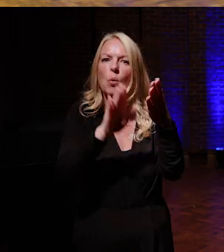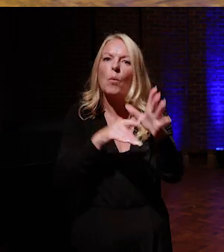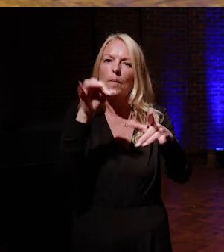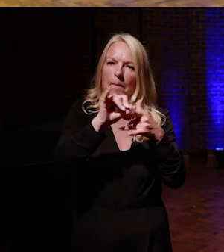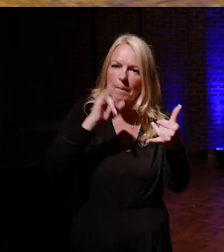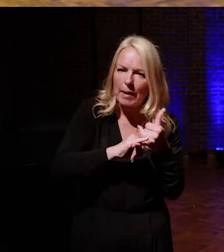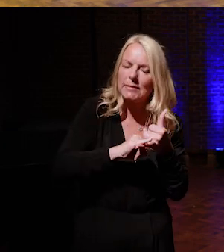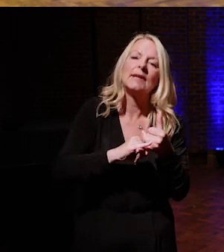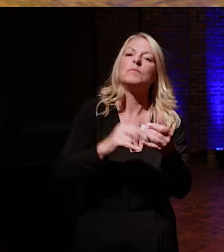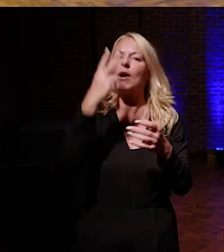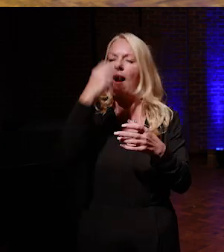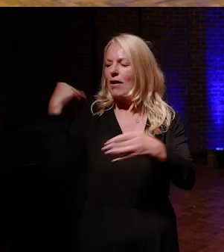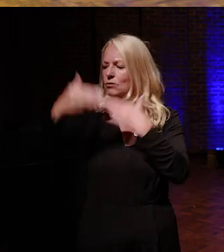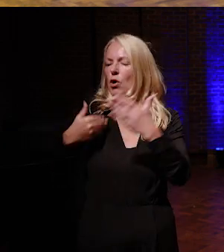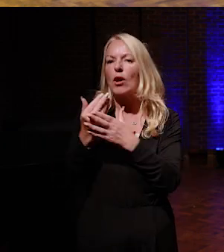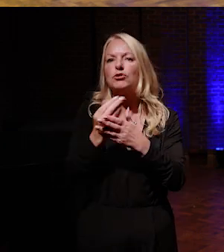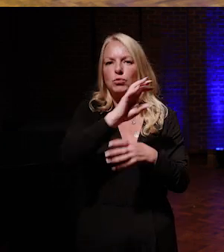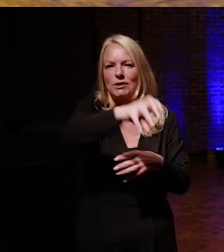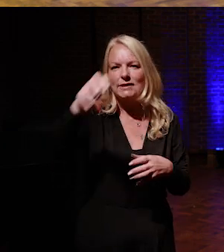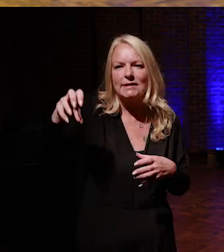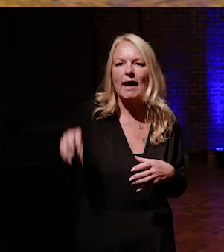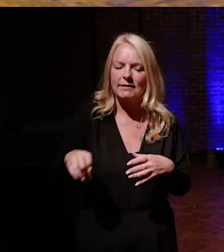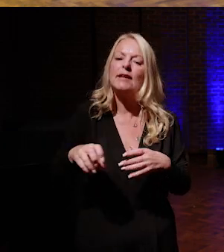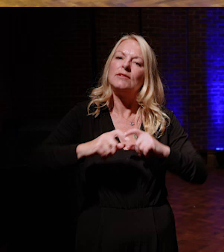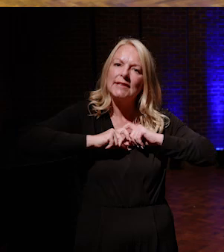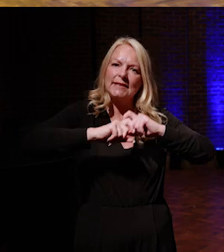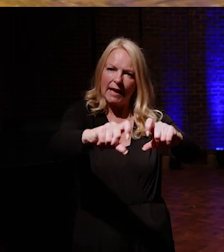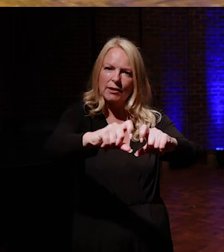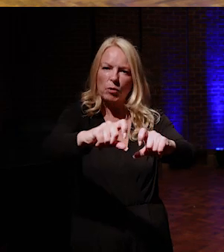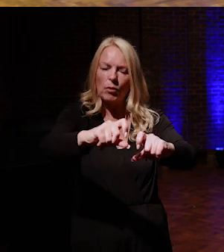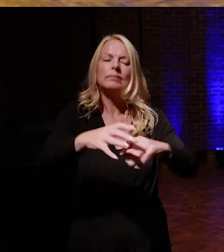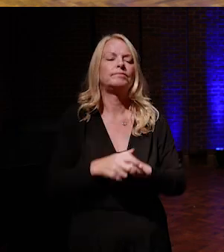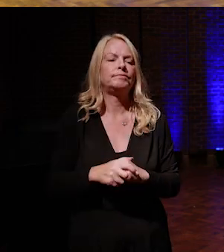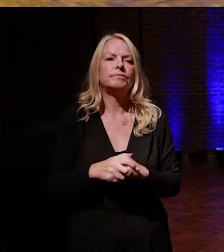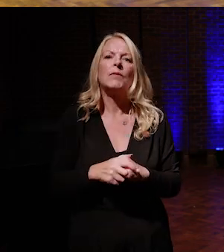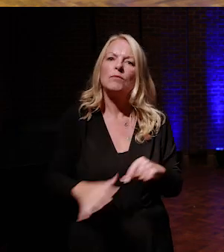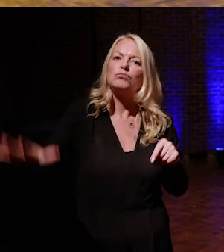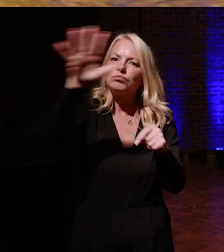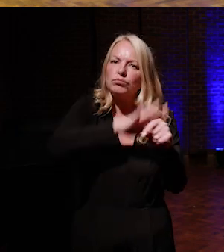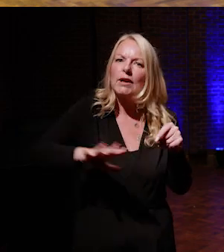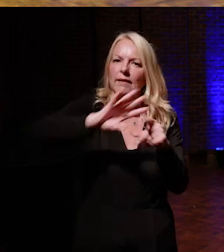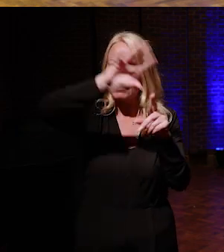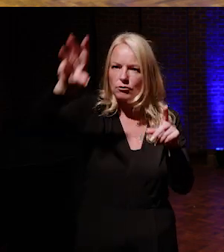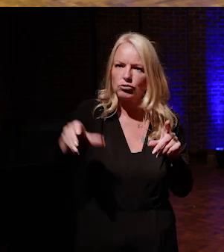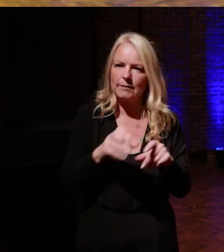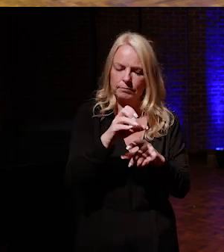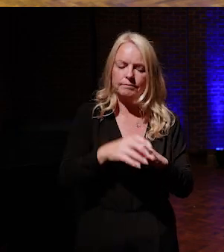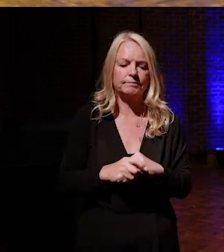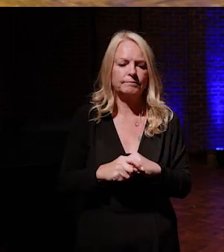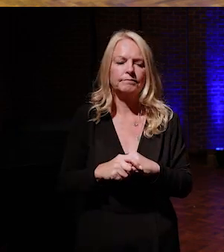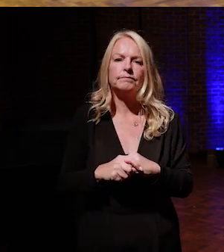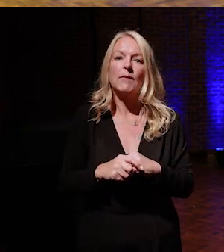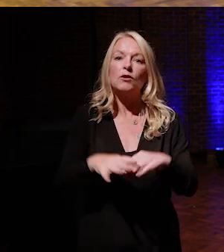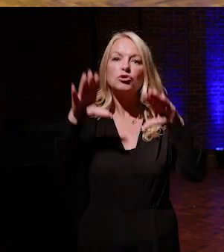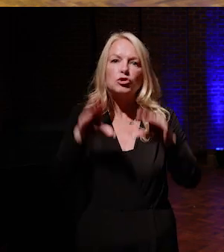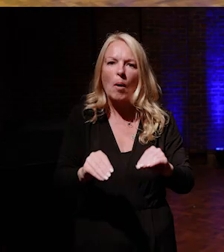the archaeological sites. And they are informing sustainable land management across the country. And it